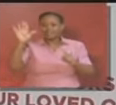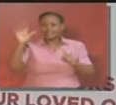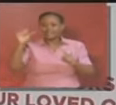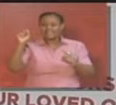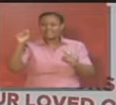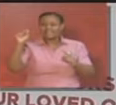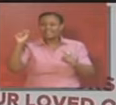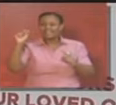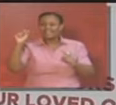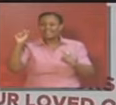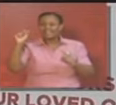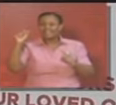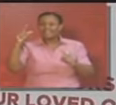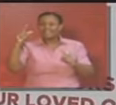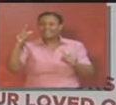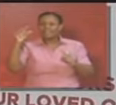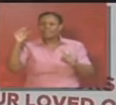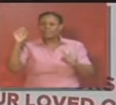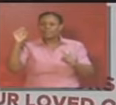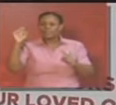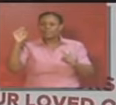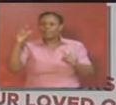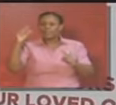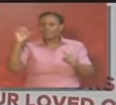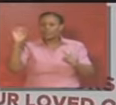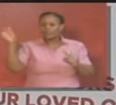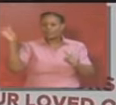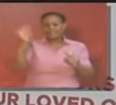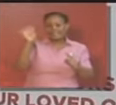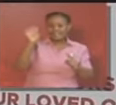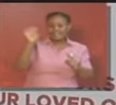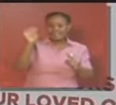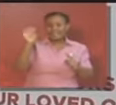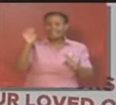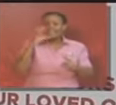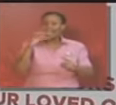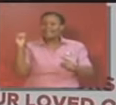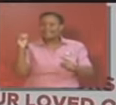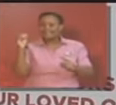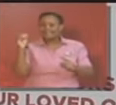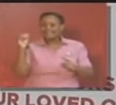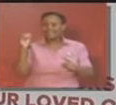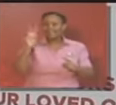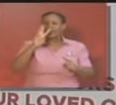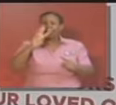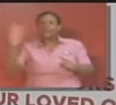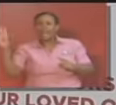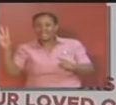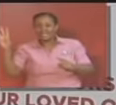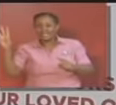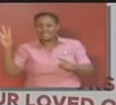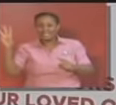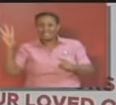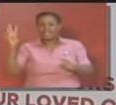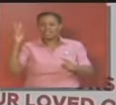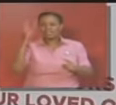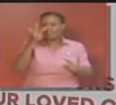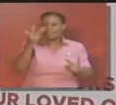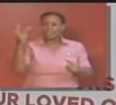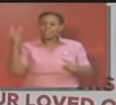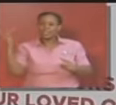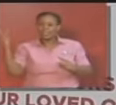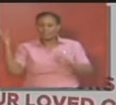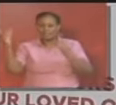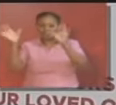COVID positive. And the County St. George West, we had 3 contacts that were COVID positive. And remember the wheel